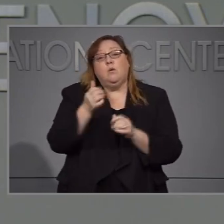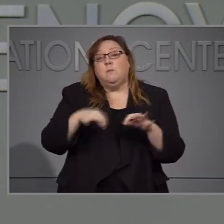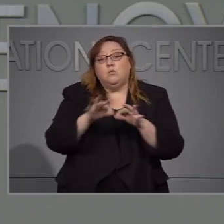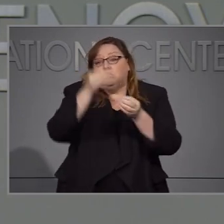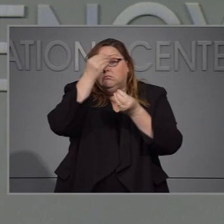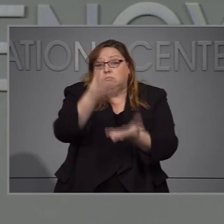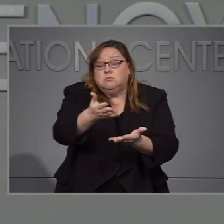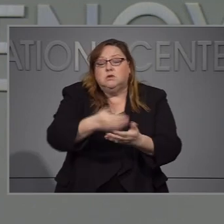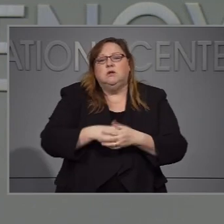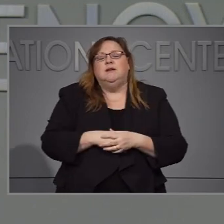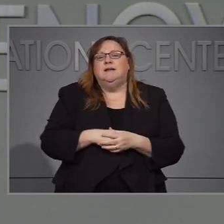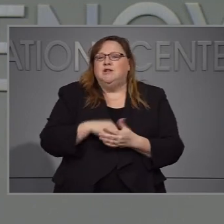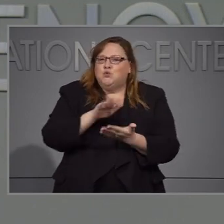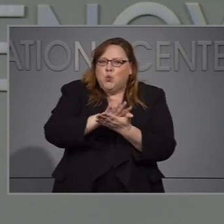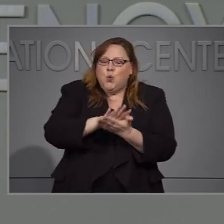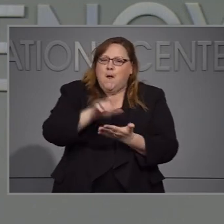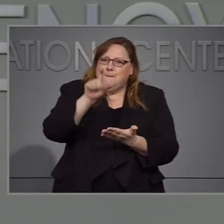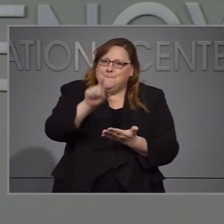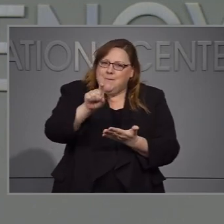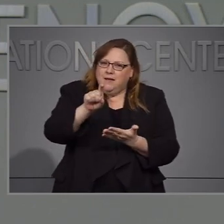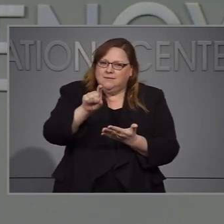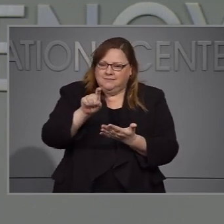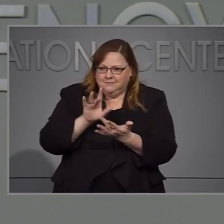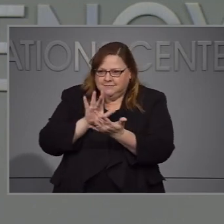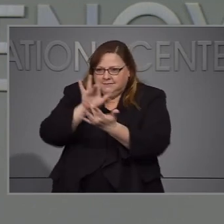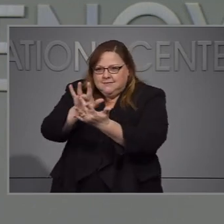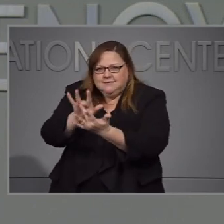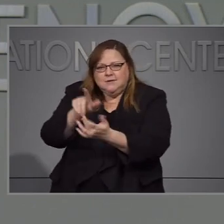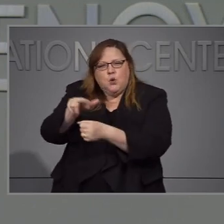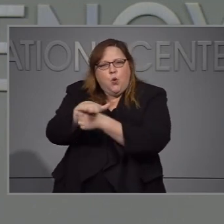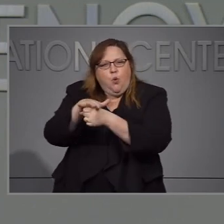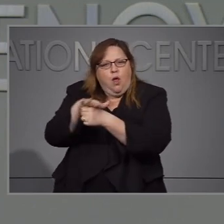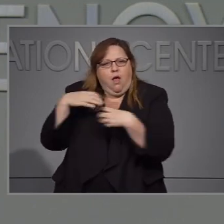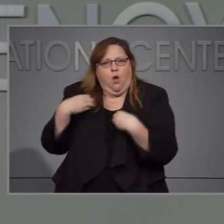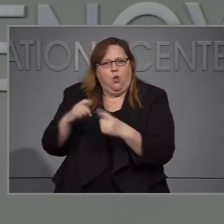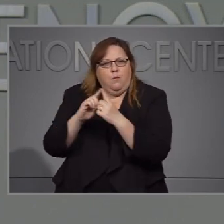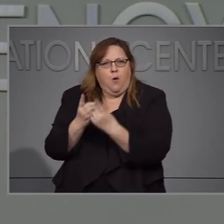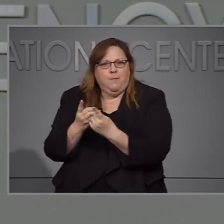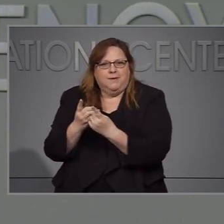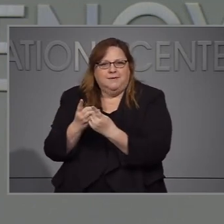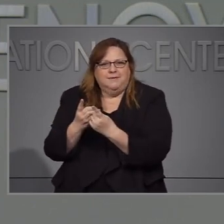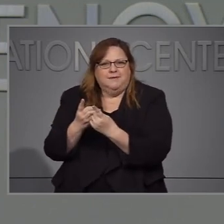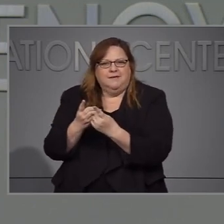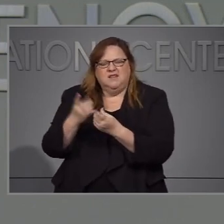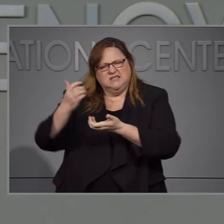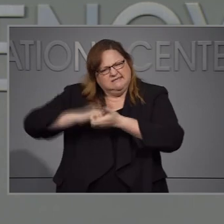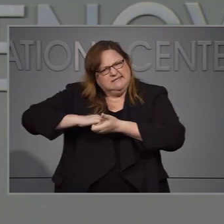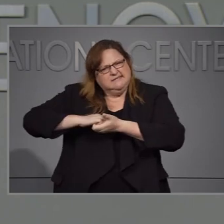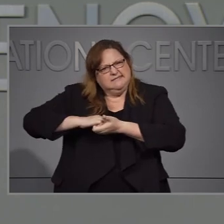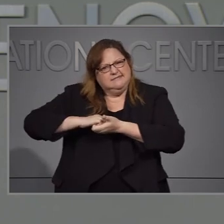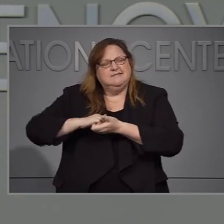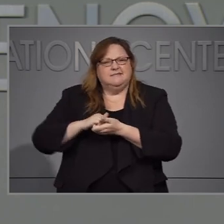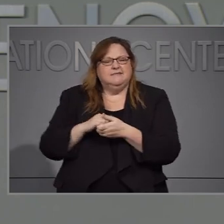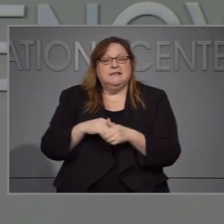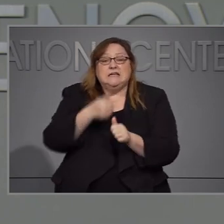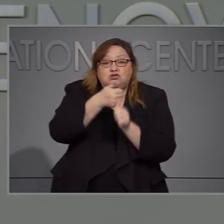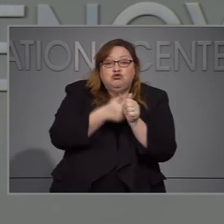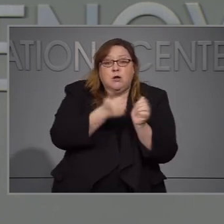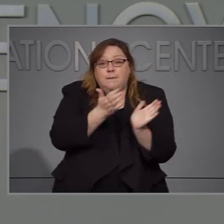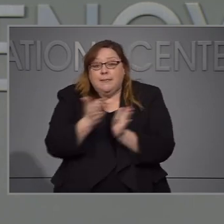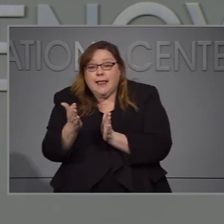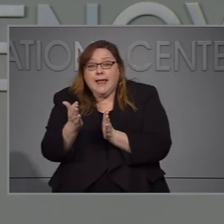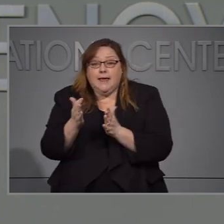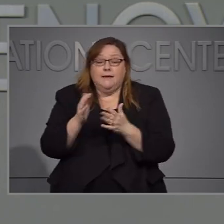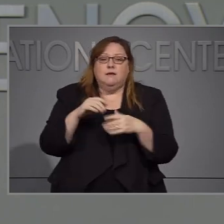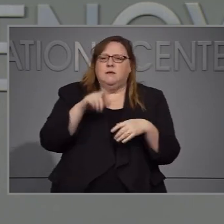for schools to get in touch with their local health department and work together, because the different plans and protocols are going to